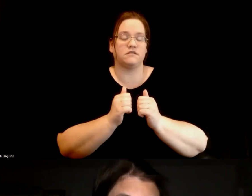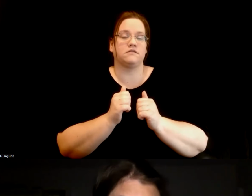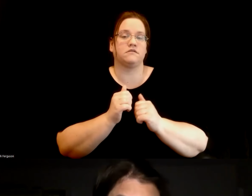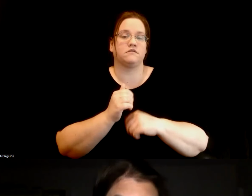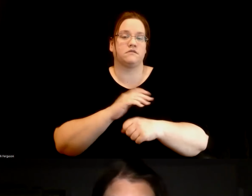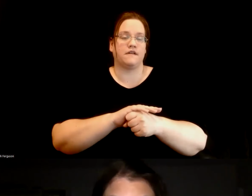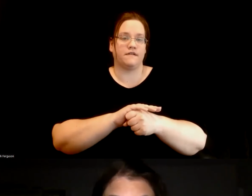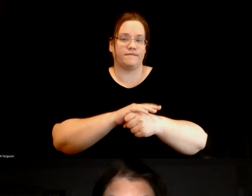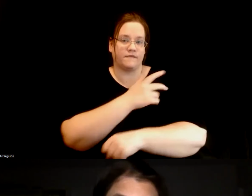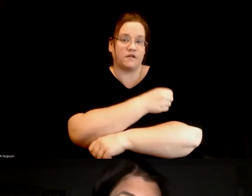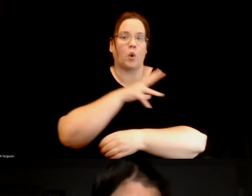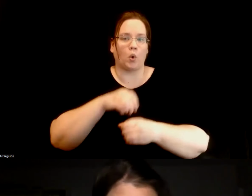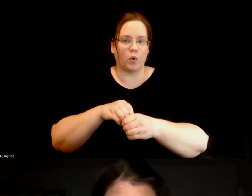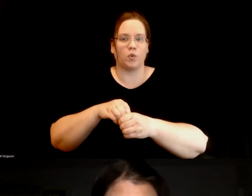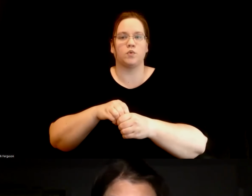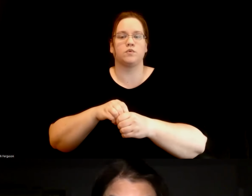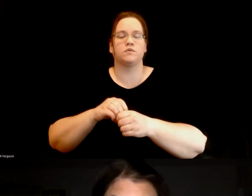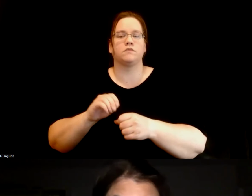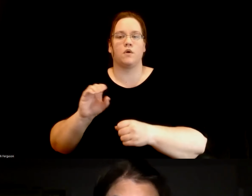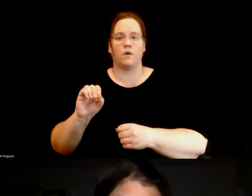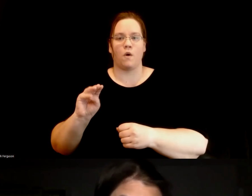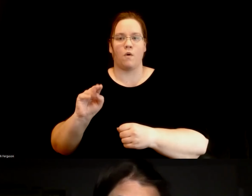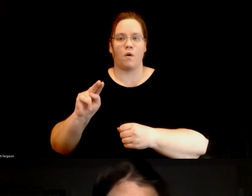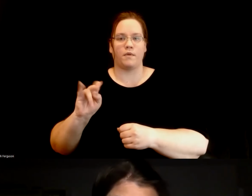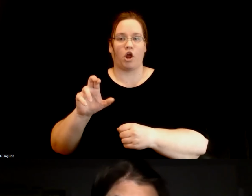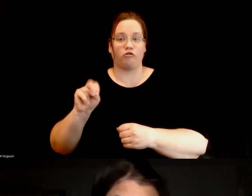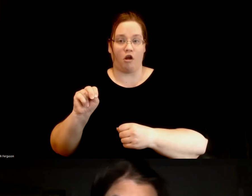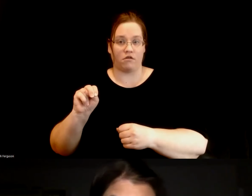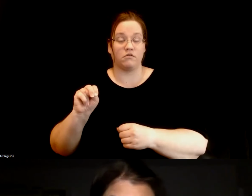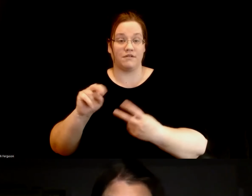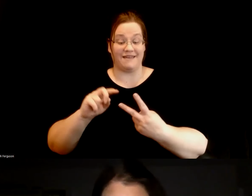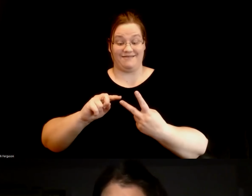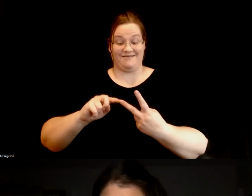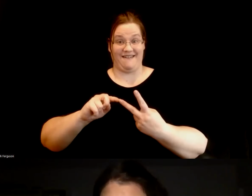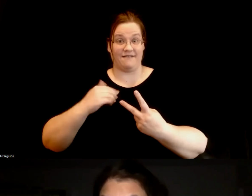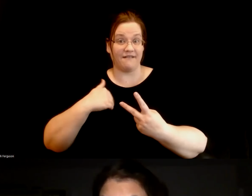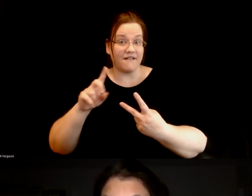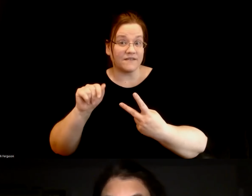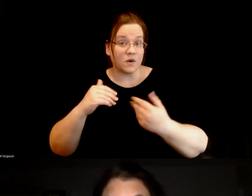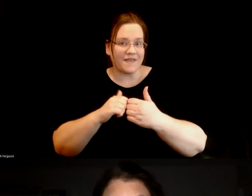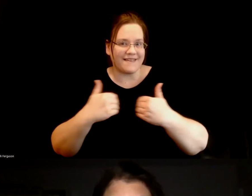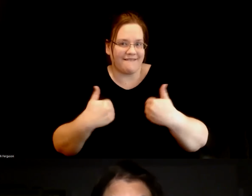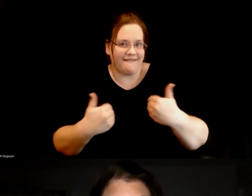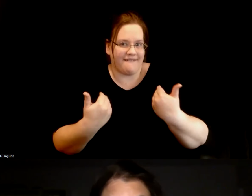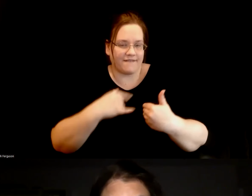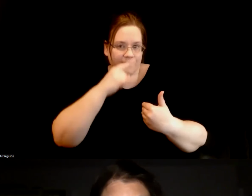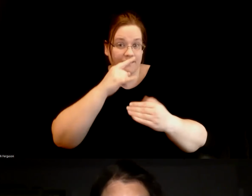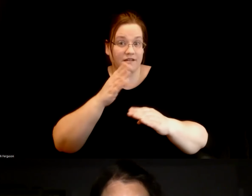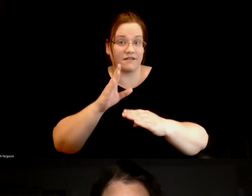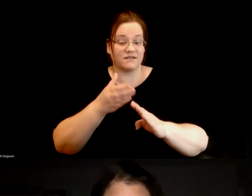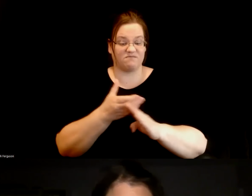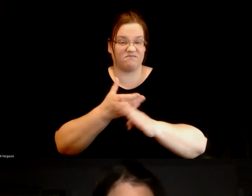includes Omicron, which is interesting. So they might have data even in the young kids by the